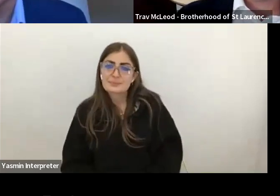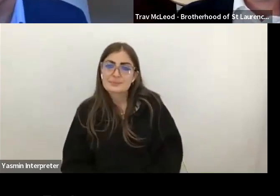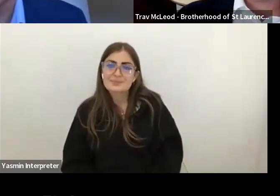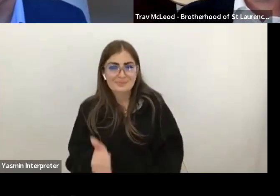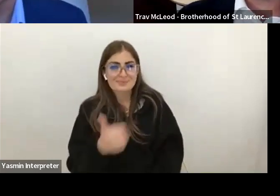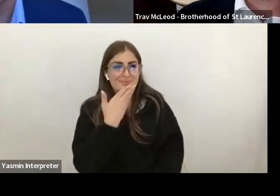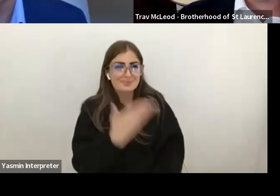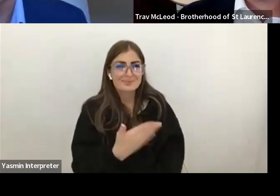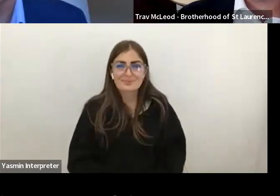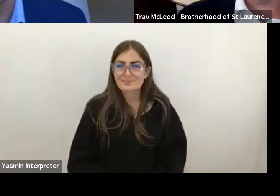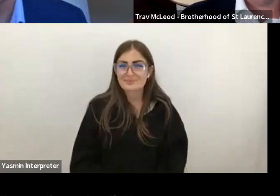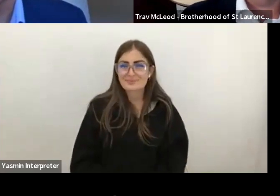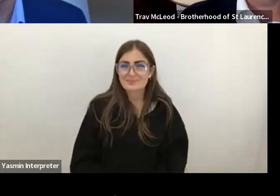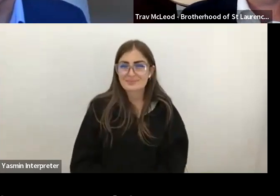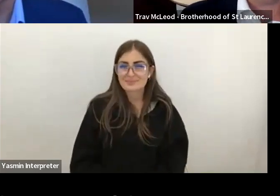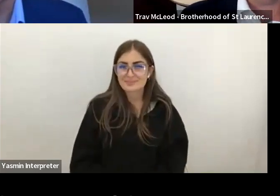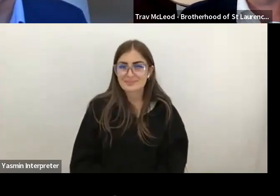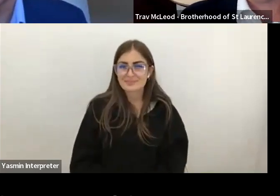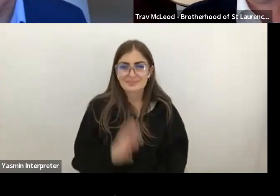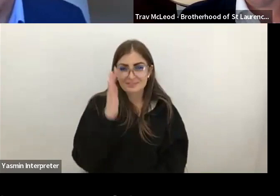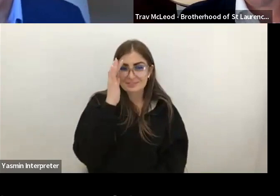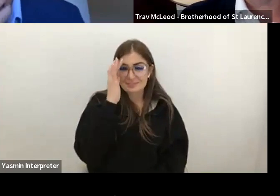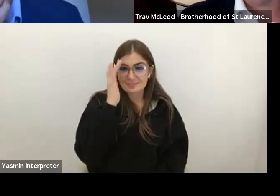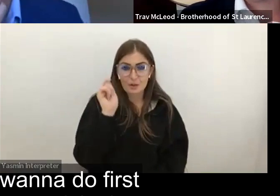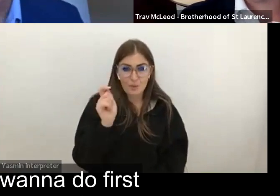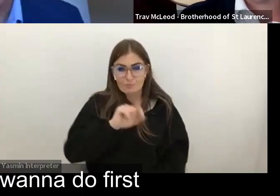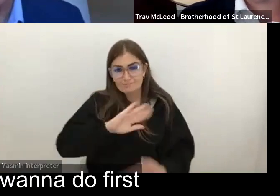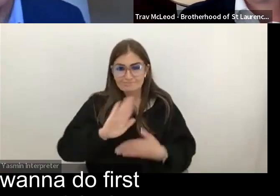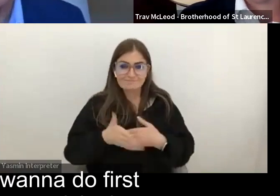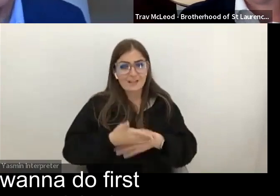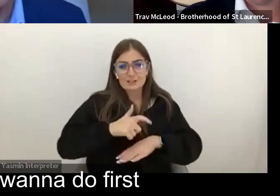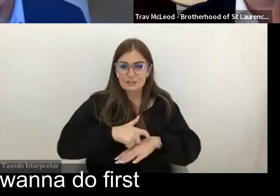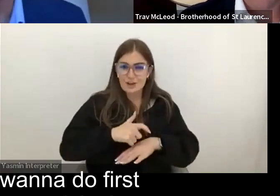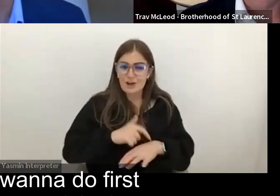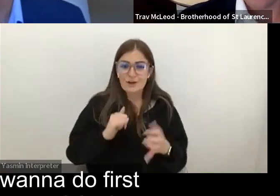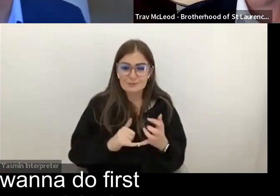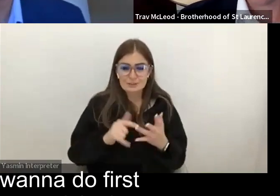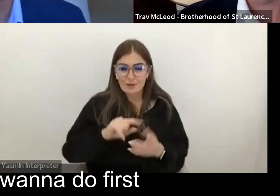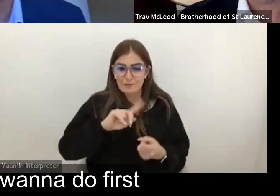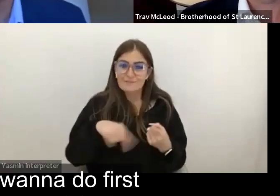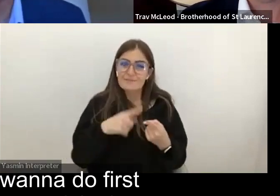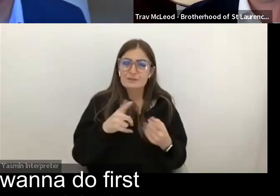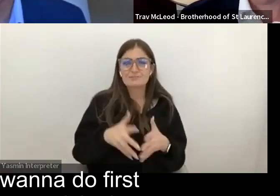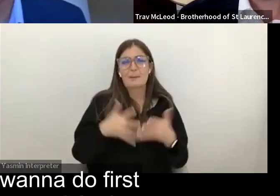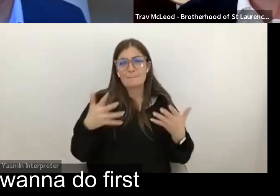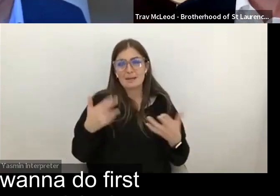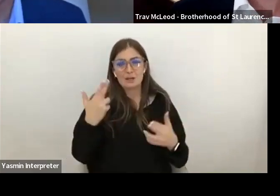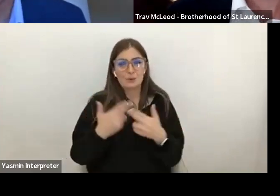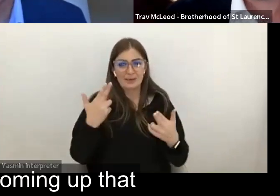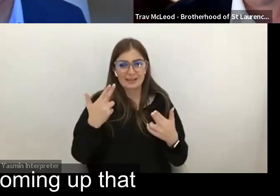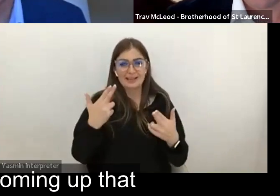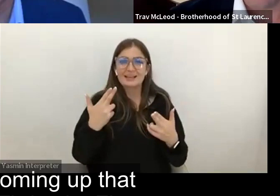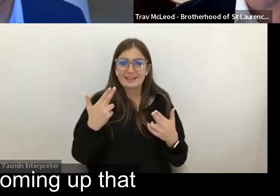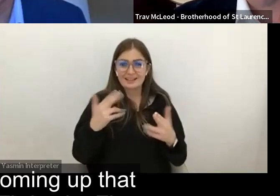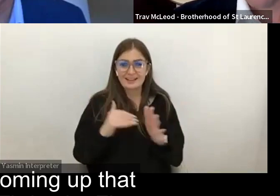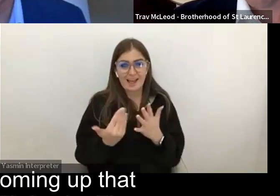Thank you, Deb. And look, we're almost out of time. And so what I want to do first is just give a very quick plug for